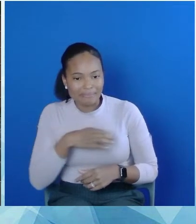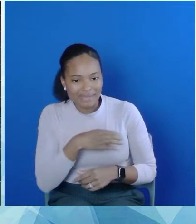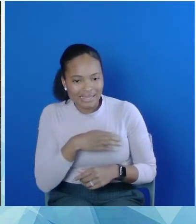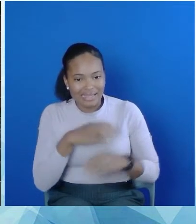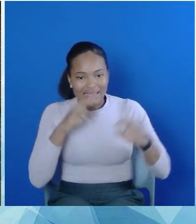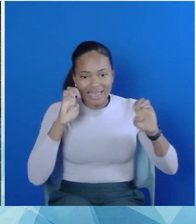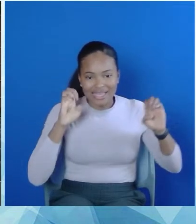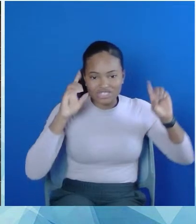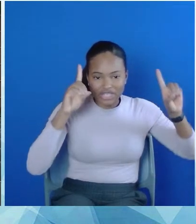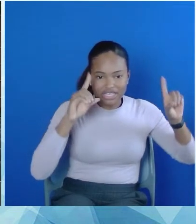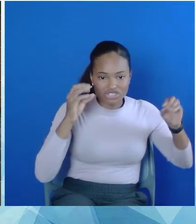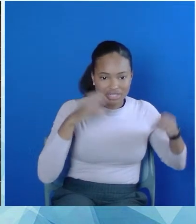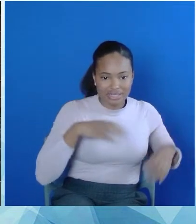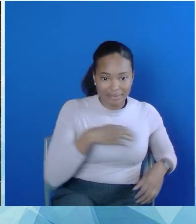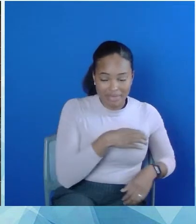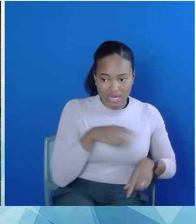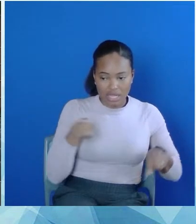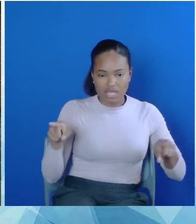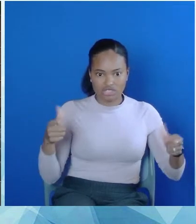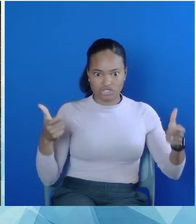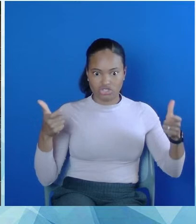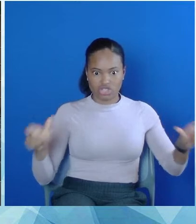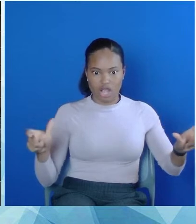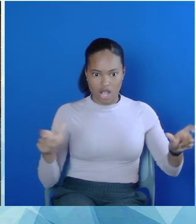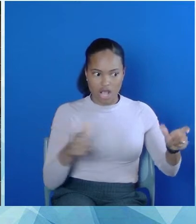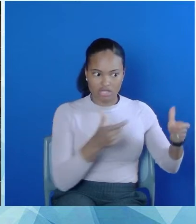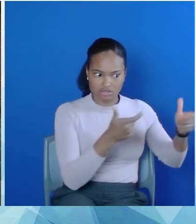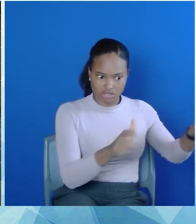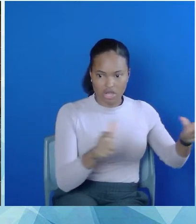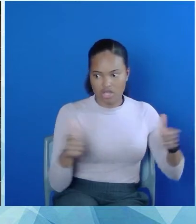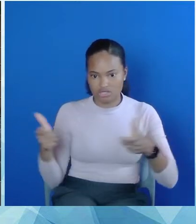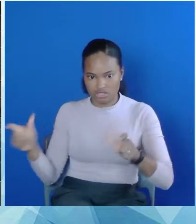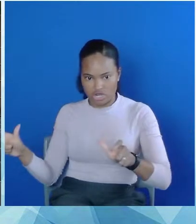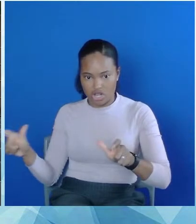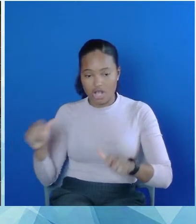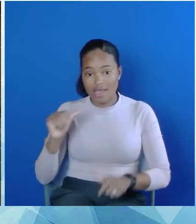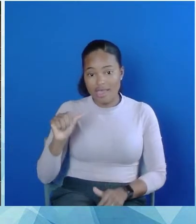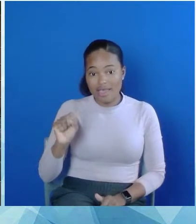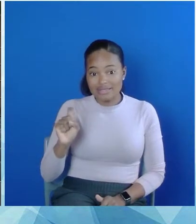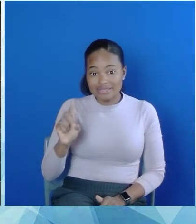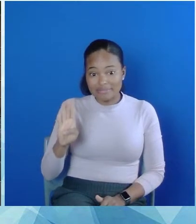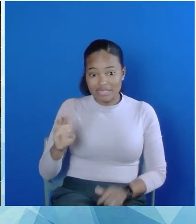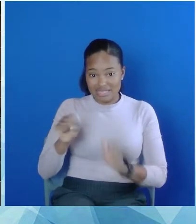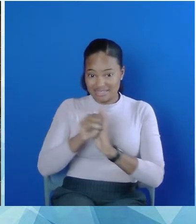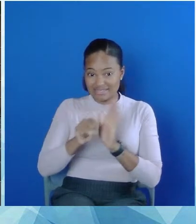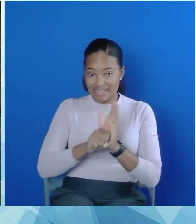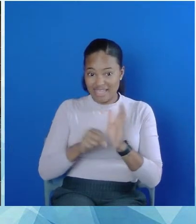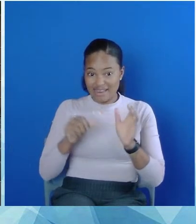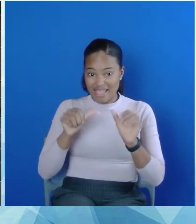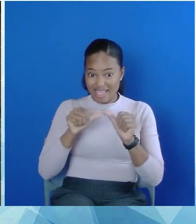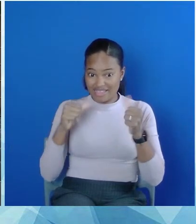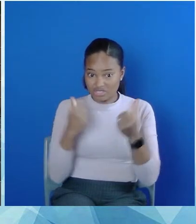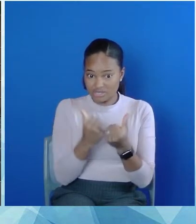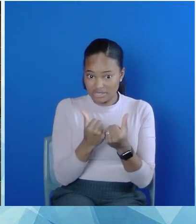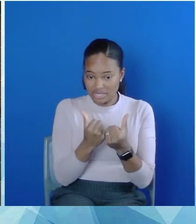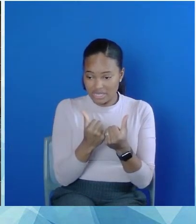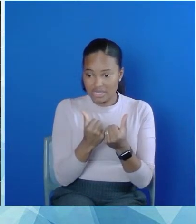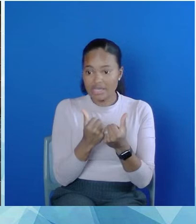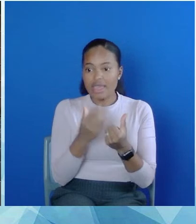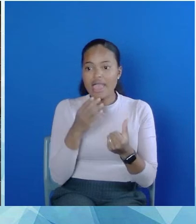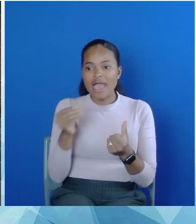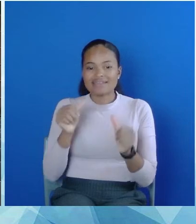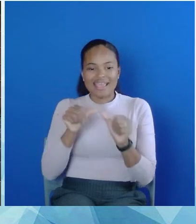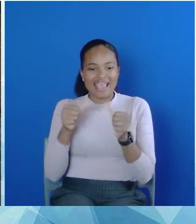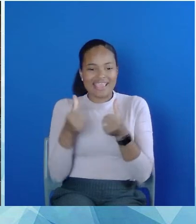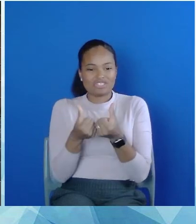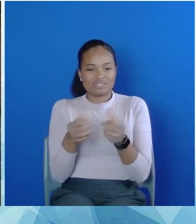Committee are both large committees, and because ASDB is a state agency and there was agency language